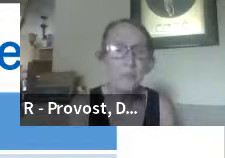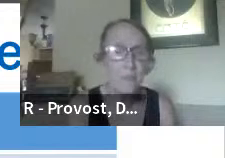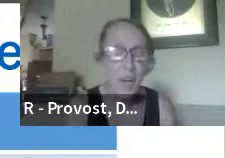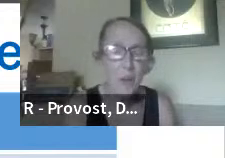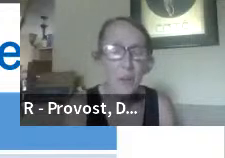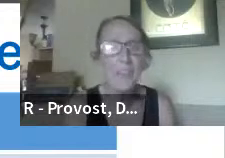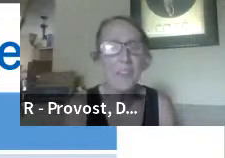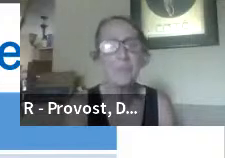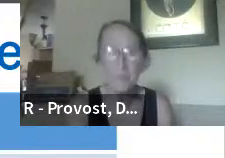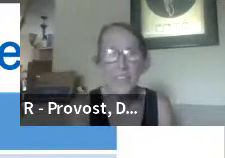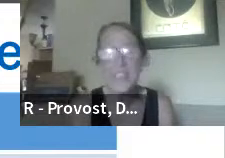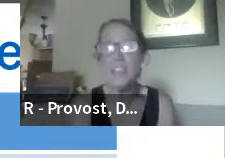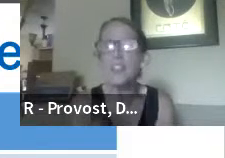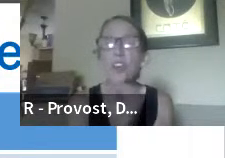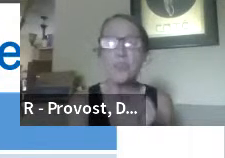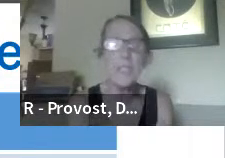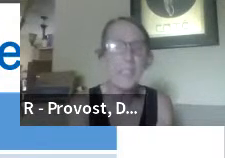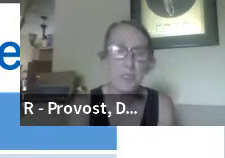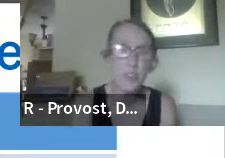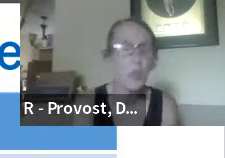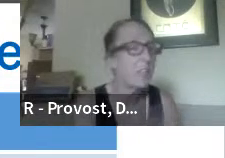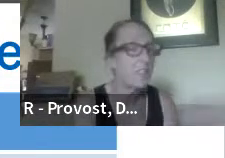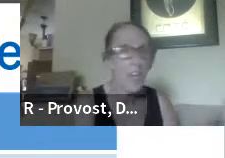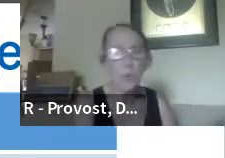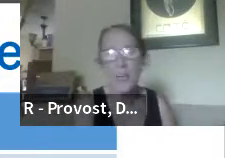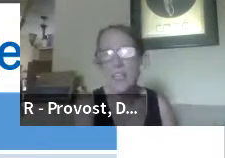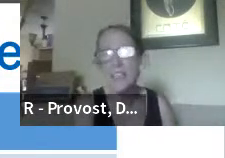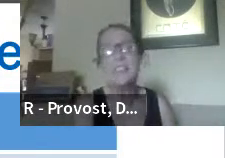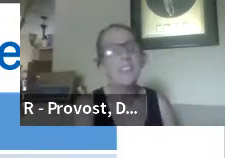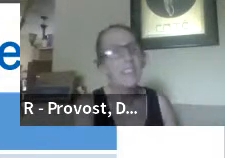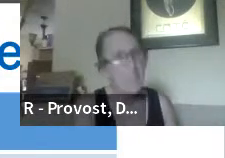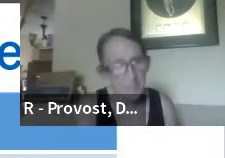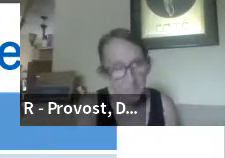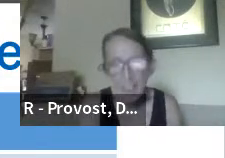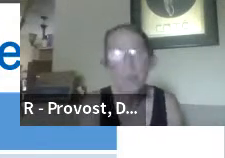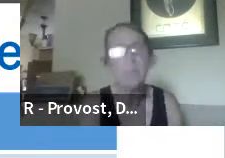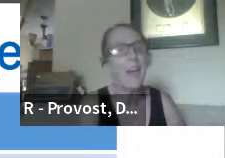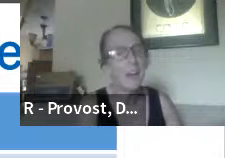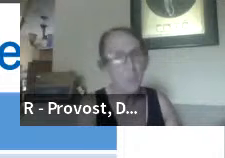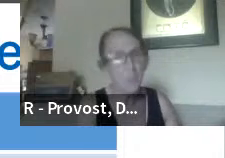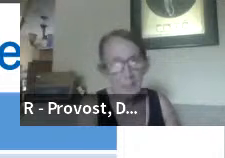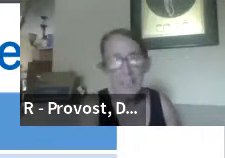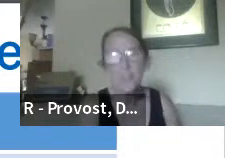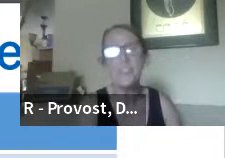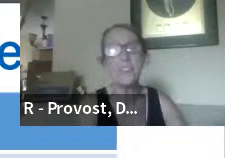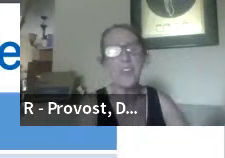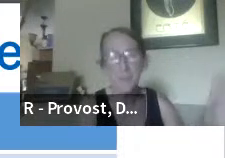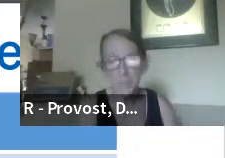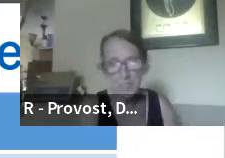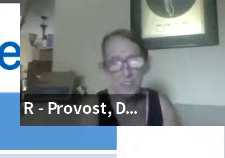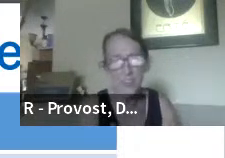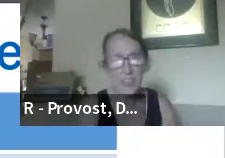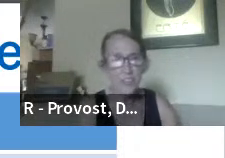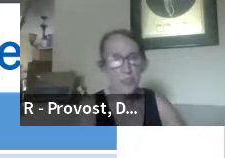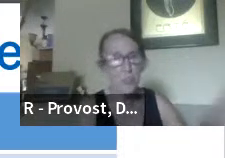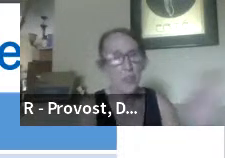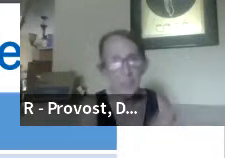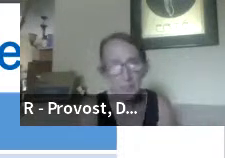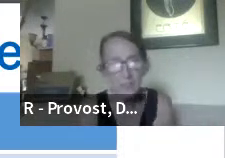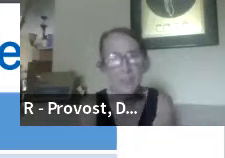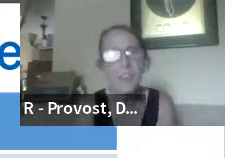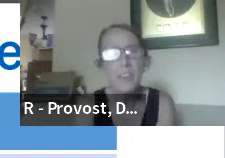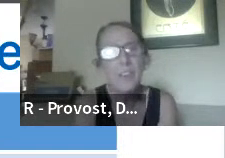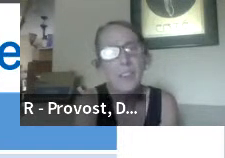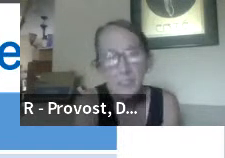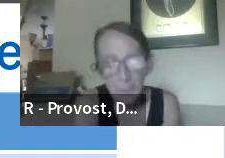okay. Okay. Yeah, as long as we keep it short, because I don't want to take up everybody else's time. I just want